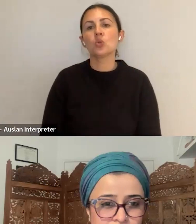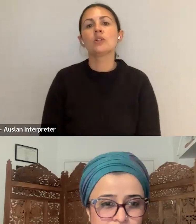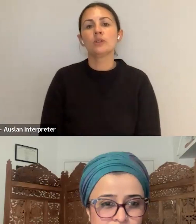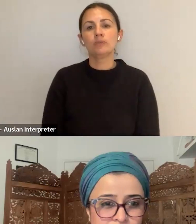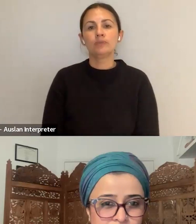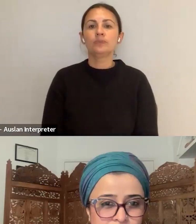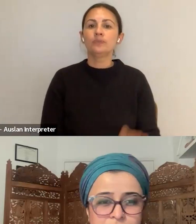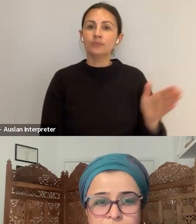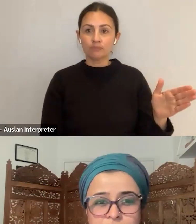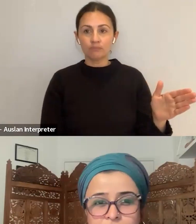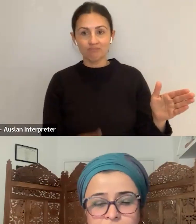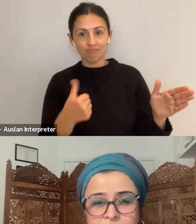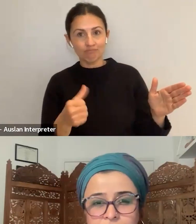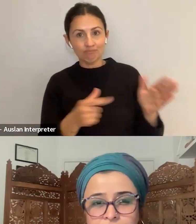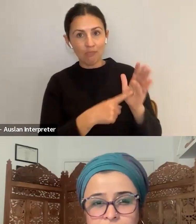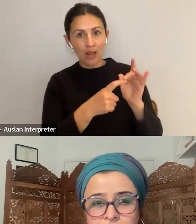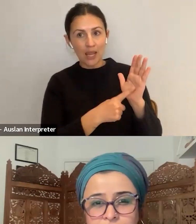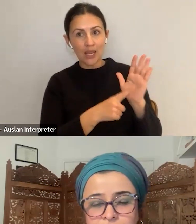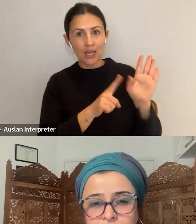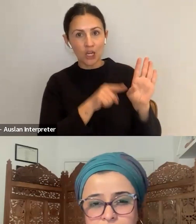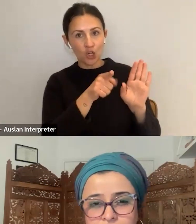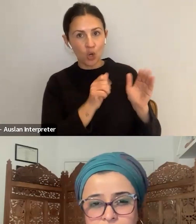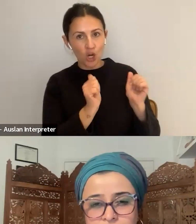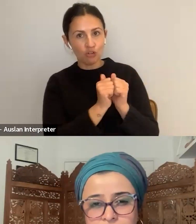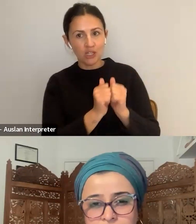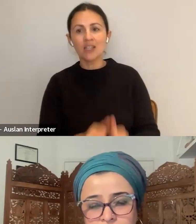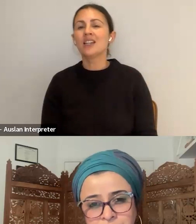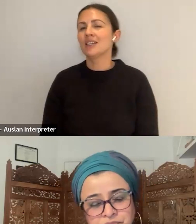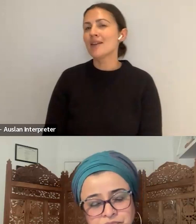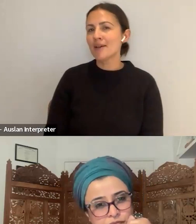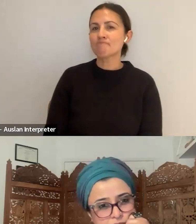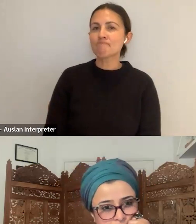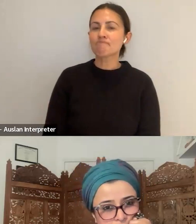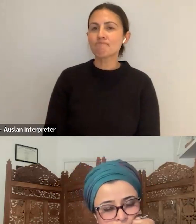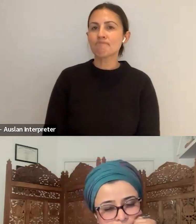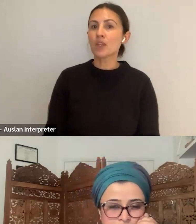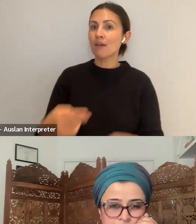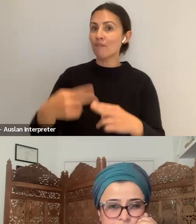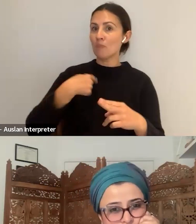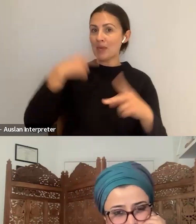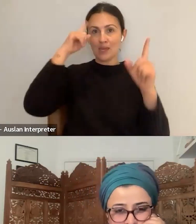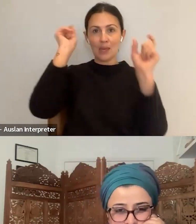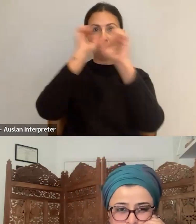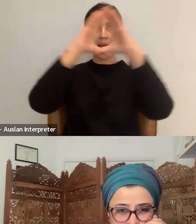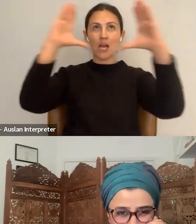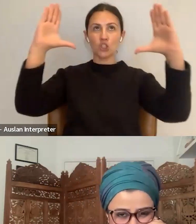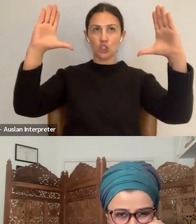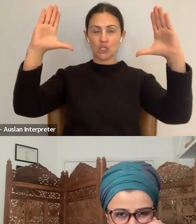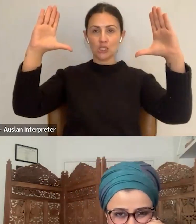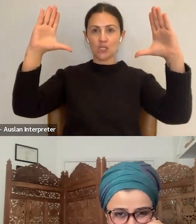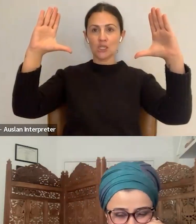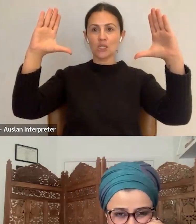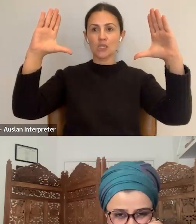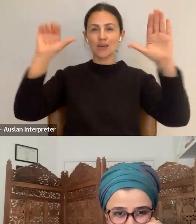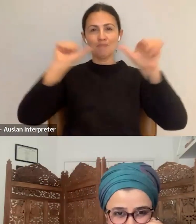And does that resonate with you, Lily? It does. I mean, when I imagine best